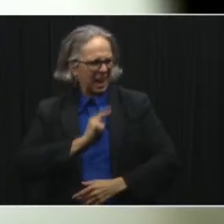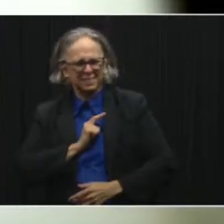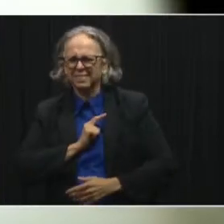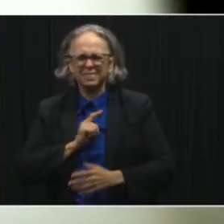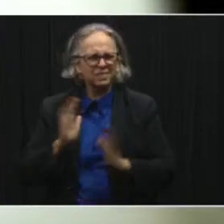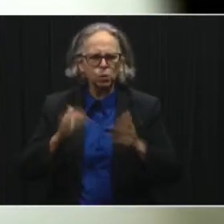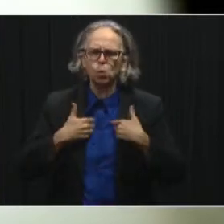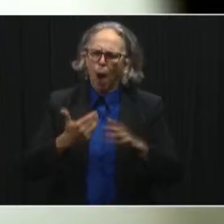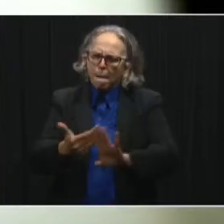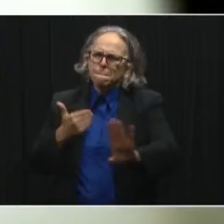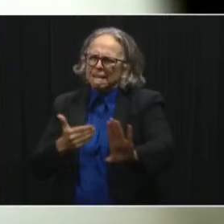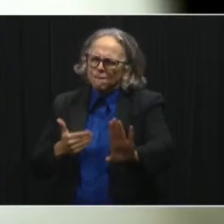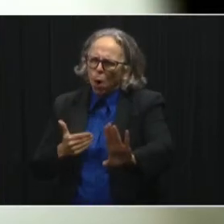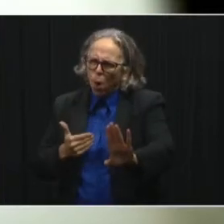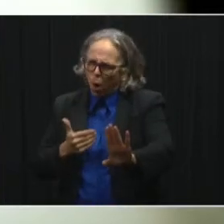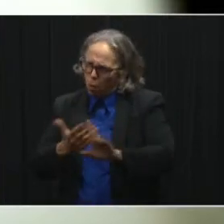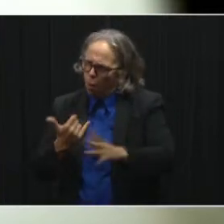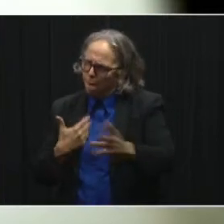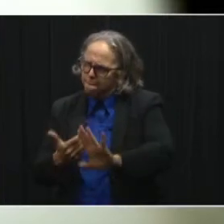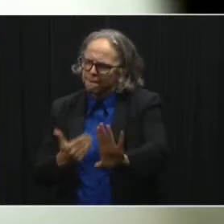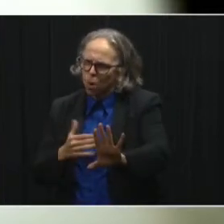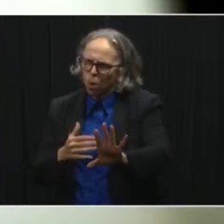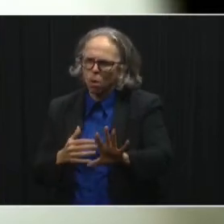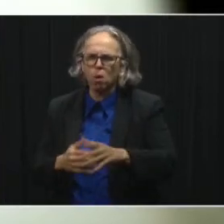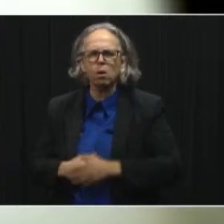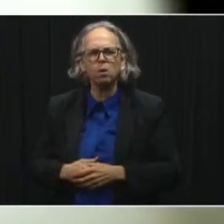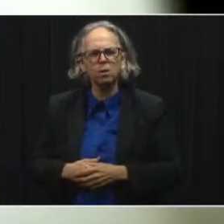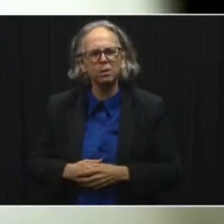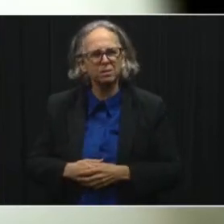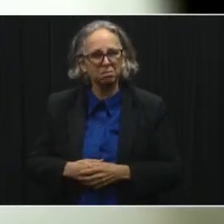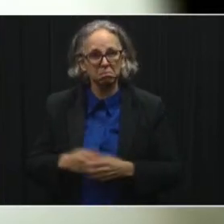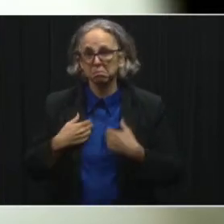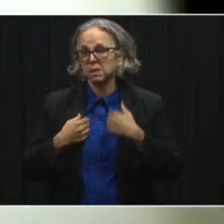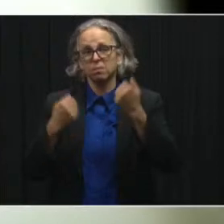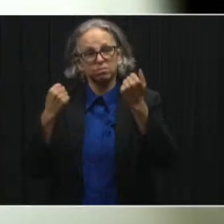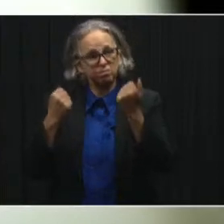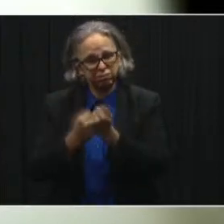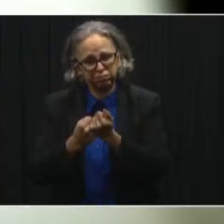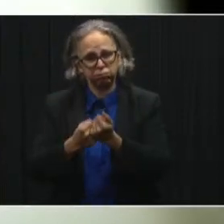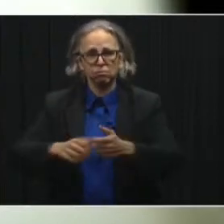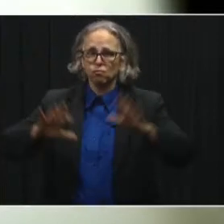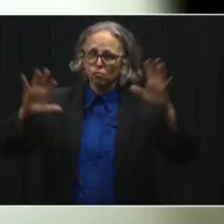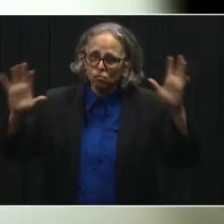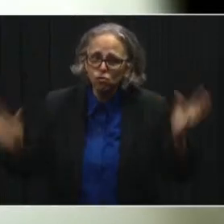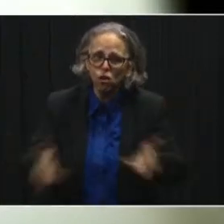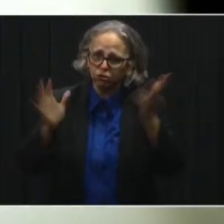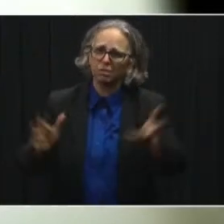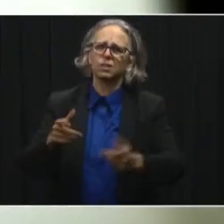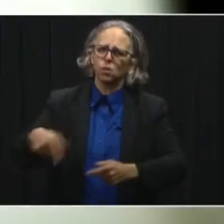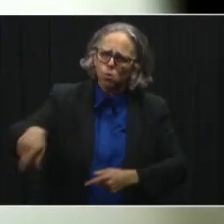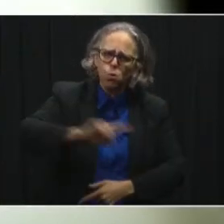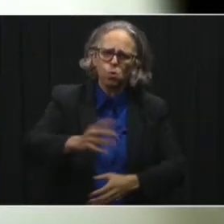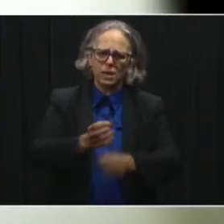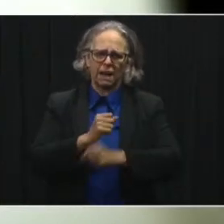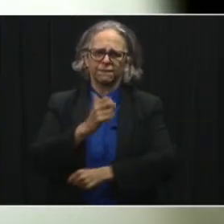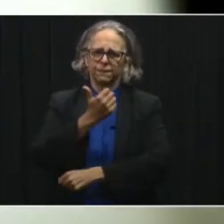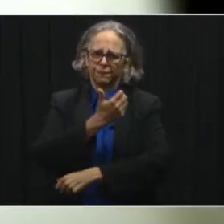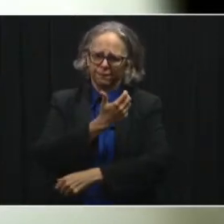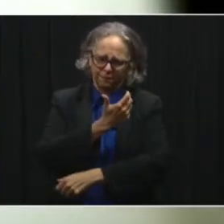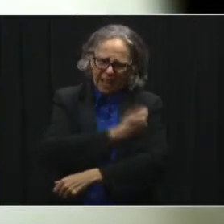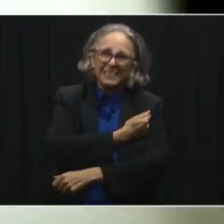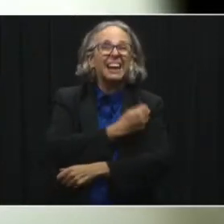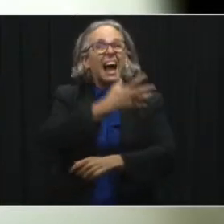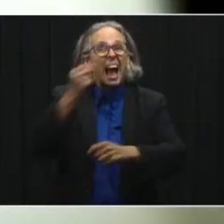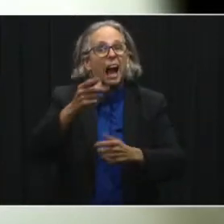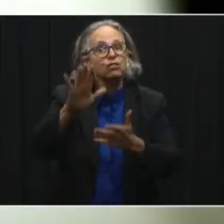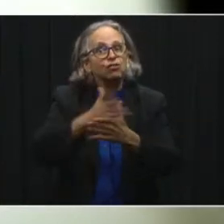would be supportive of encouraging and continuing to get that information out to the people who have